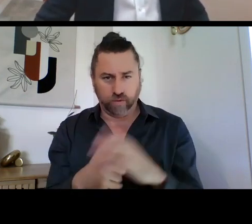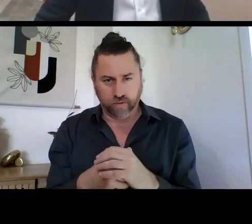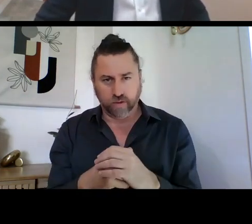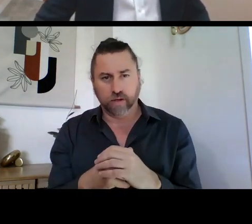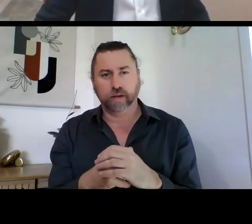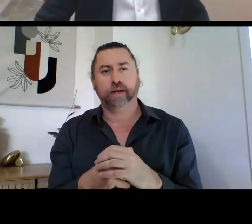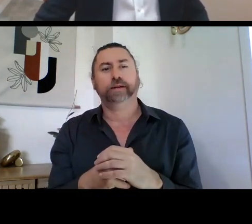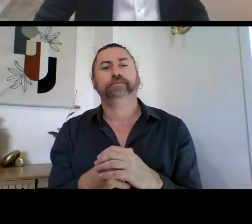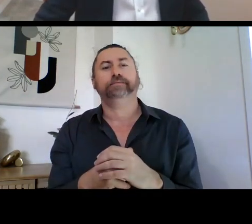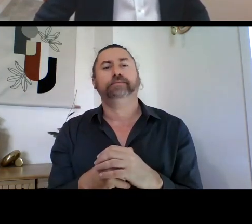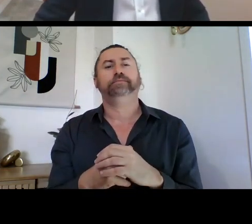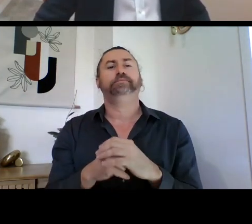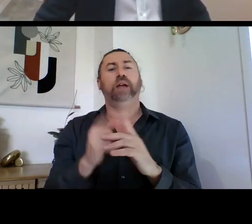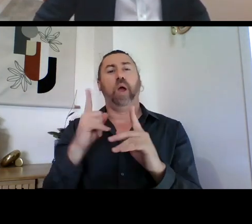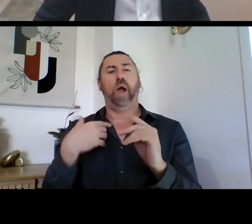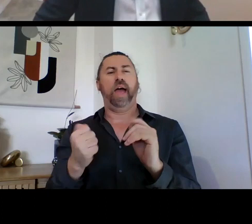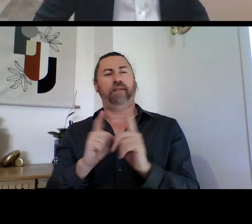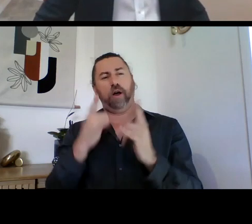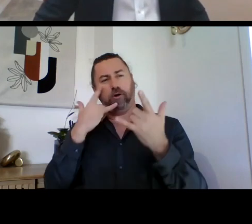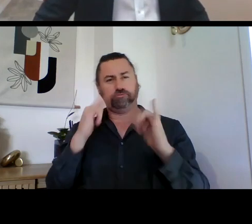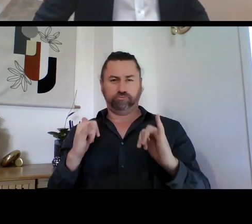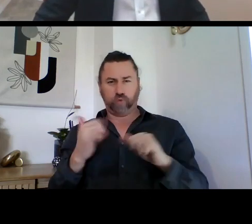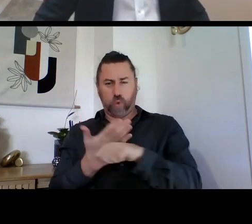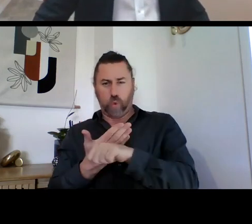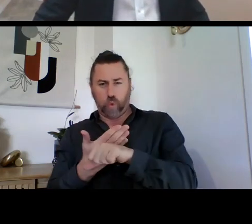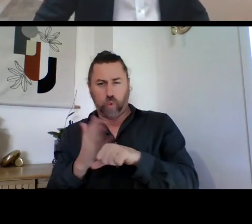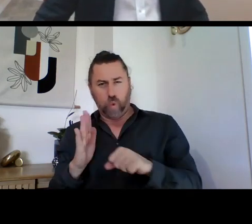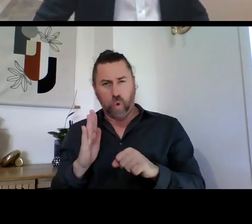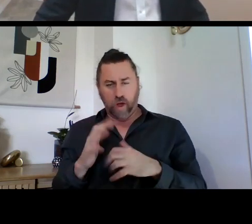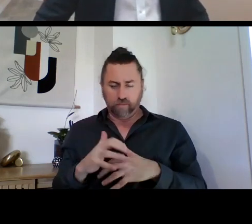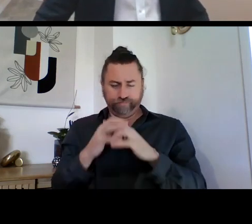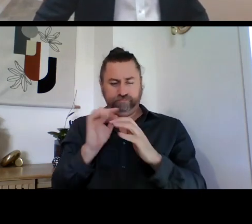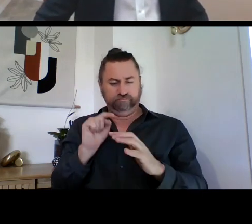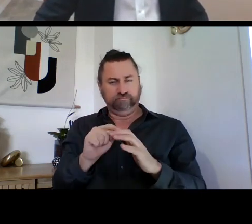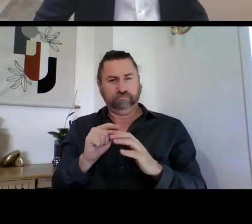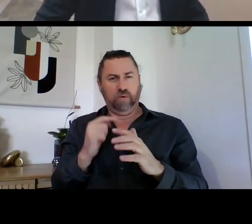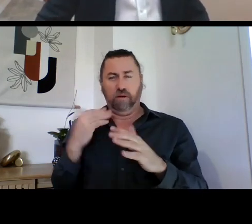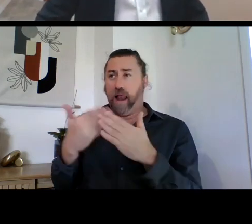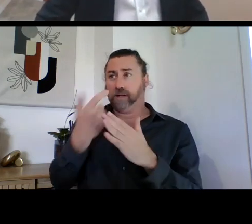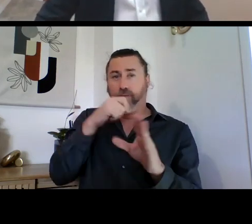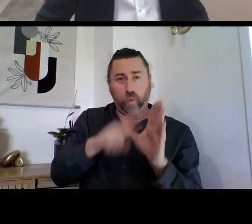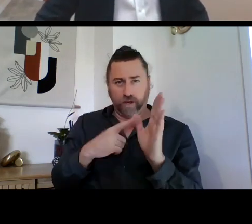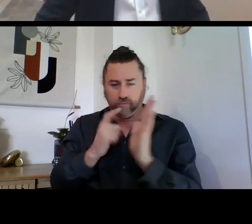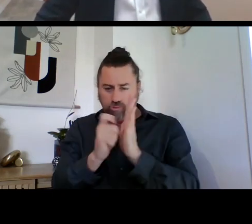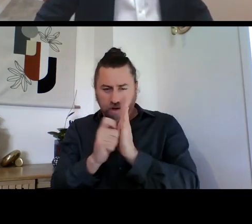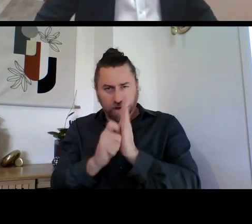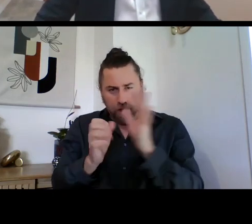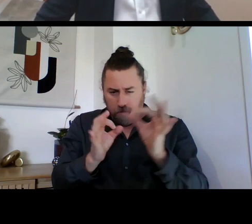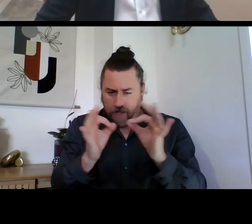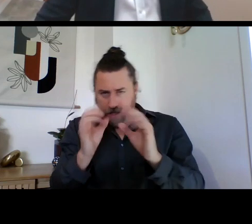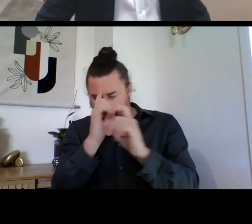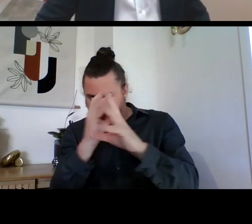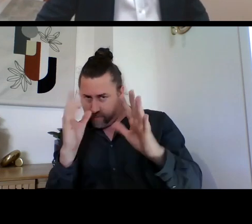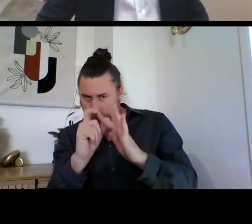We're currently trialling a prototype of the new tool, which was developed over the past couple of years. In terms of how we got there,